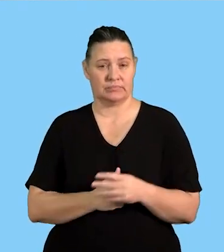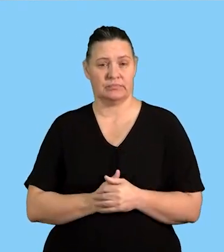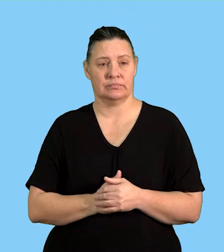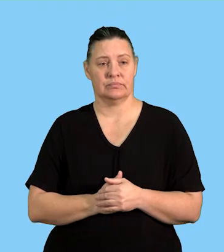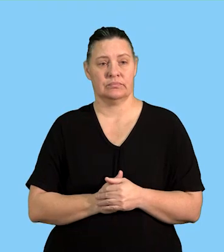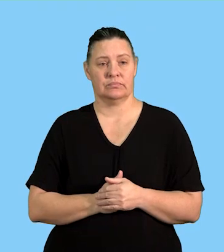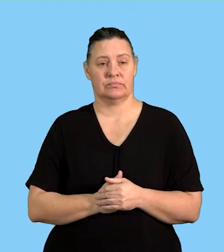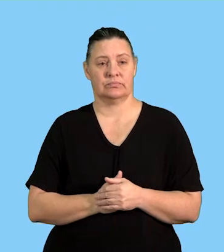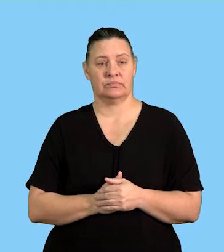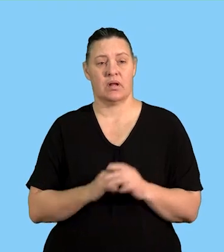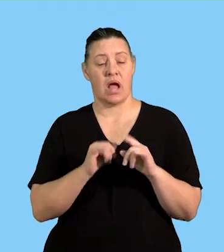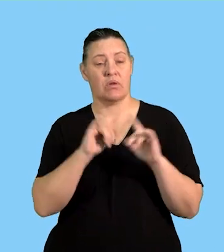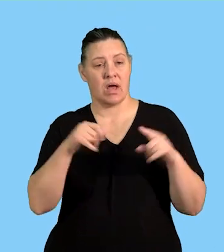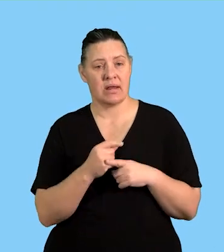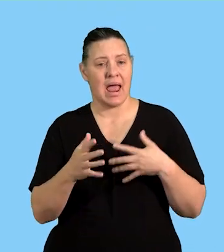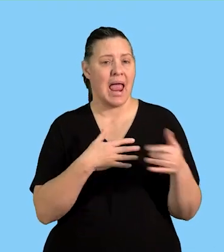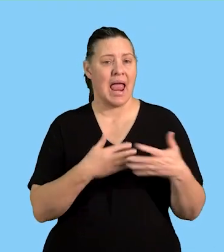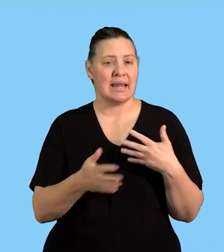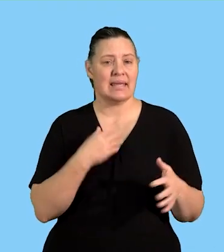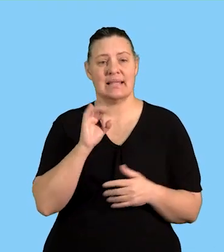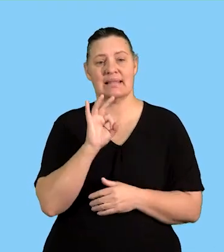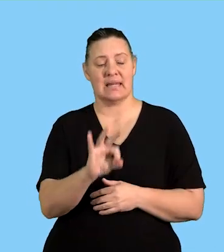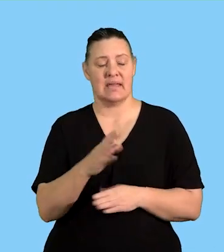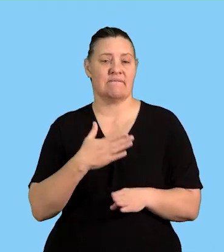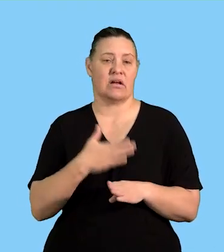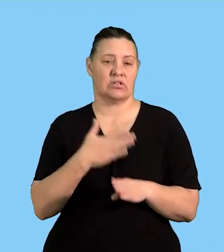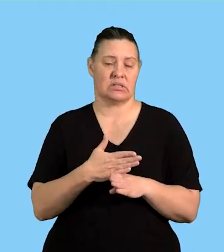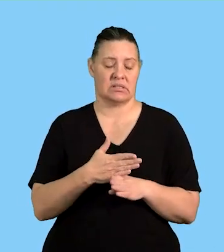2. Outline any